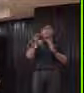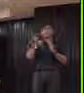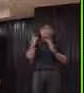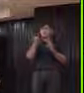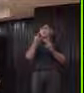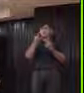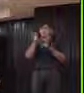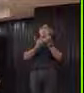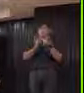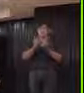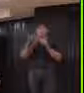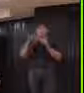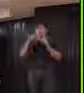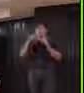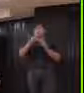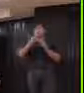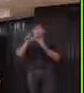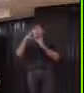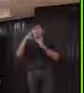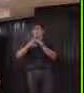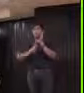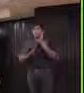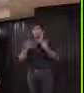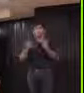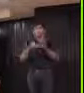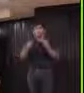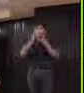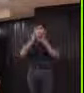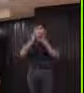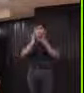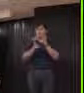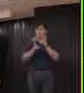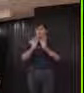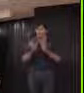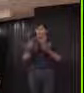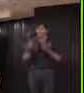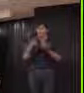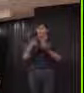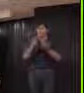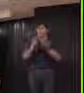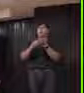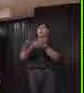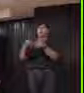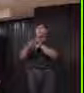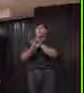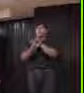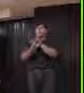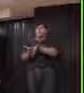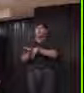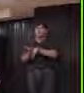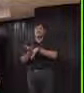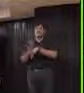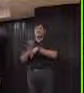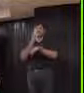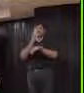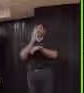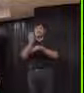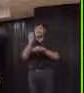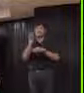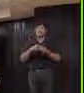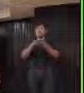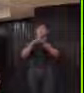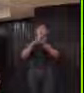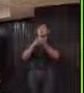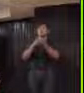merely political will that was lacking, or is there more to it that it happened all these years later? And my second question